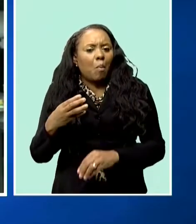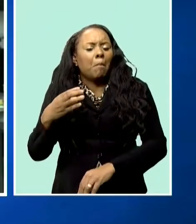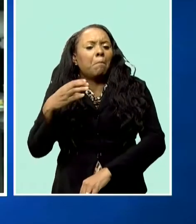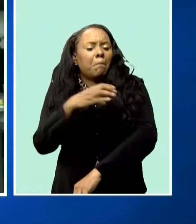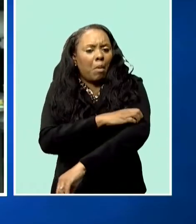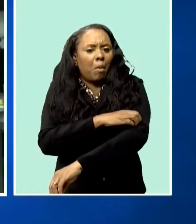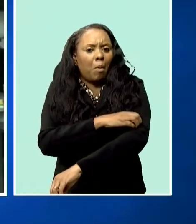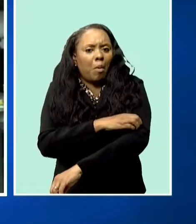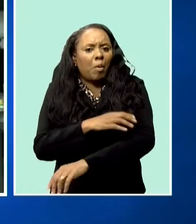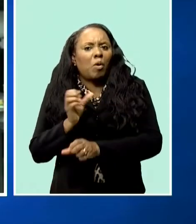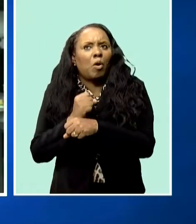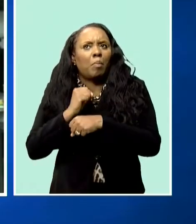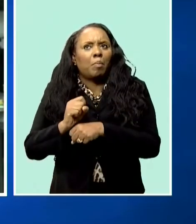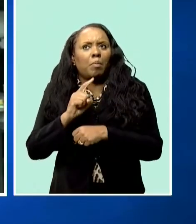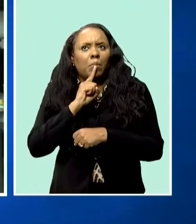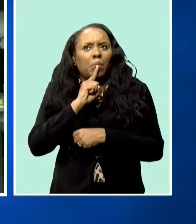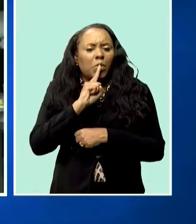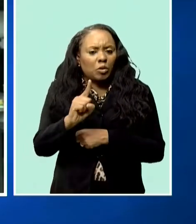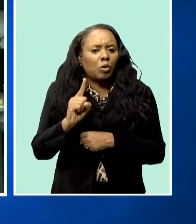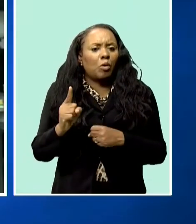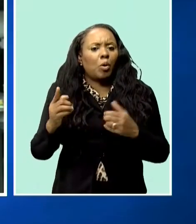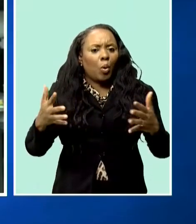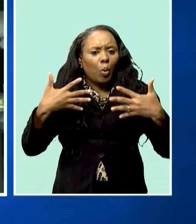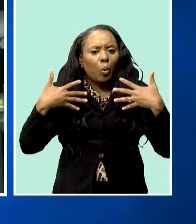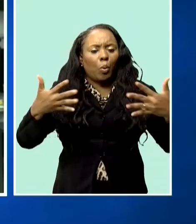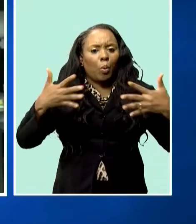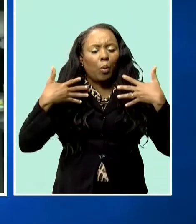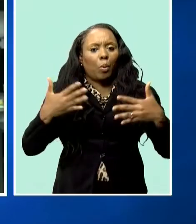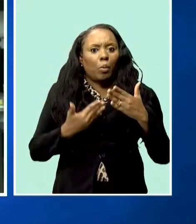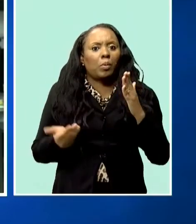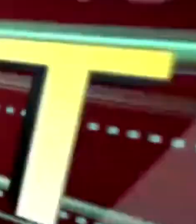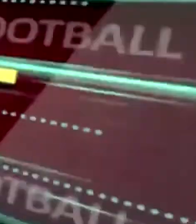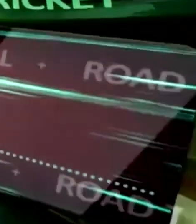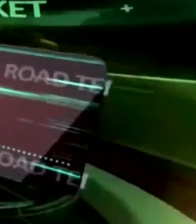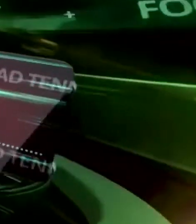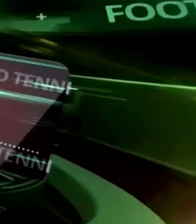reclaim that warmth and cool the room back to the temperature you set.